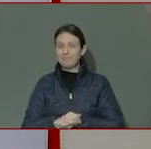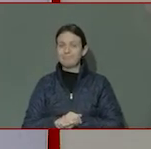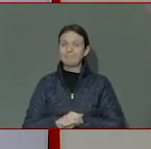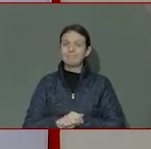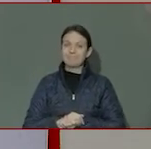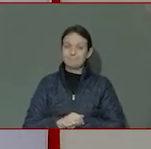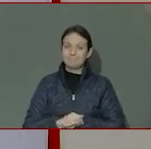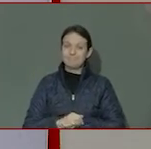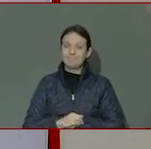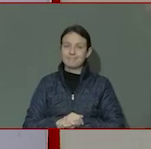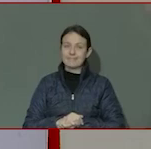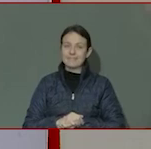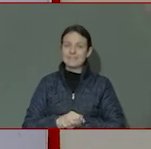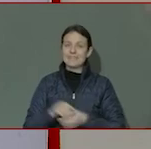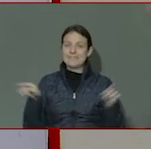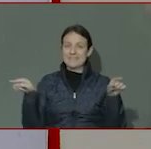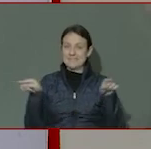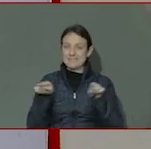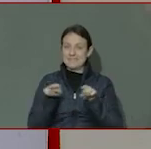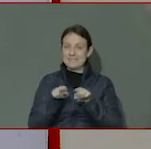same concentration,